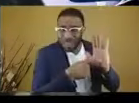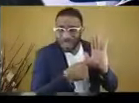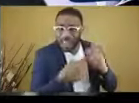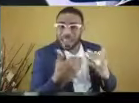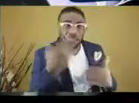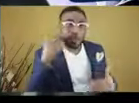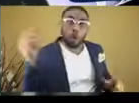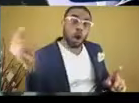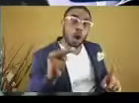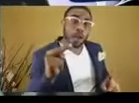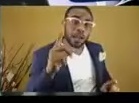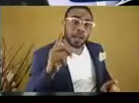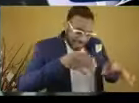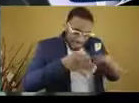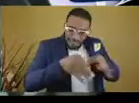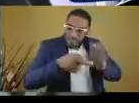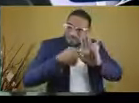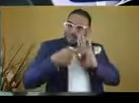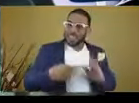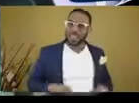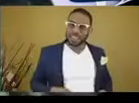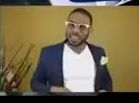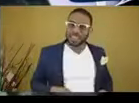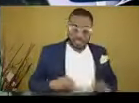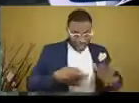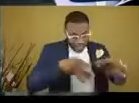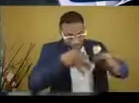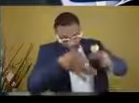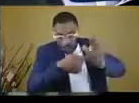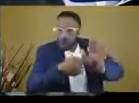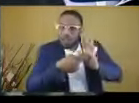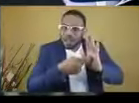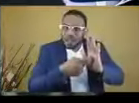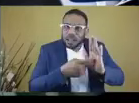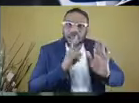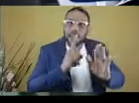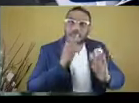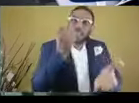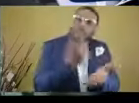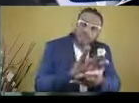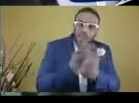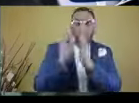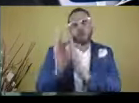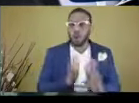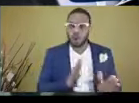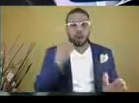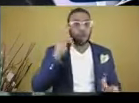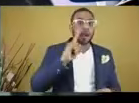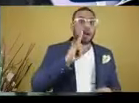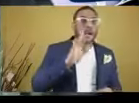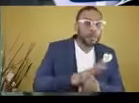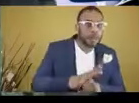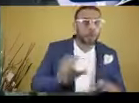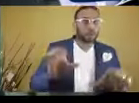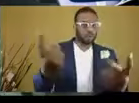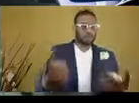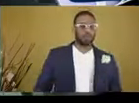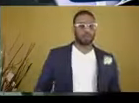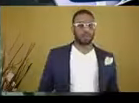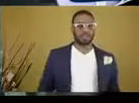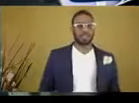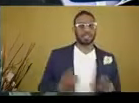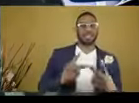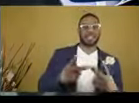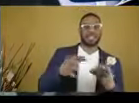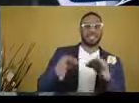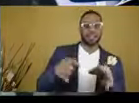you look at the definition of a mandate, you know, the definition of a mandate is an official order or commission to do something. A second